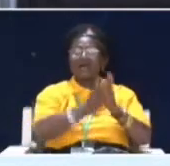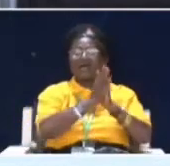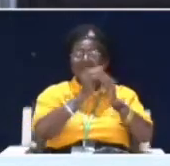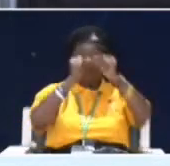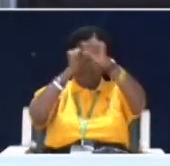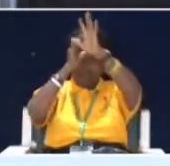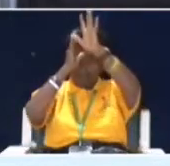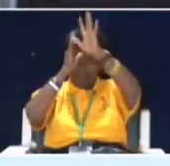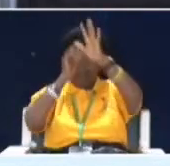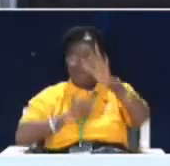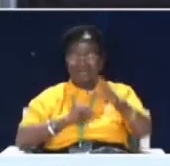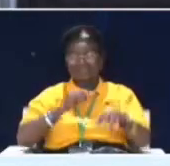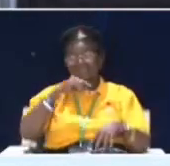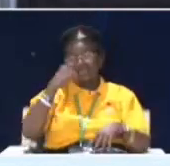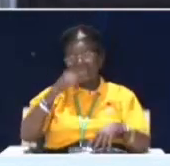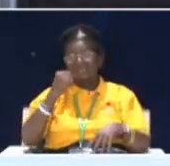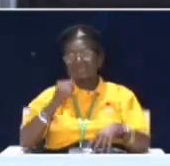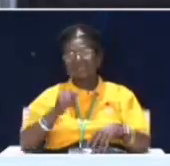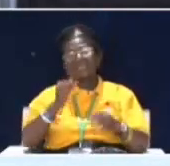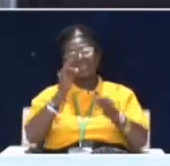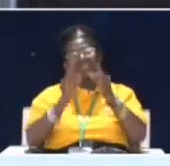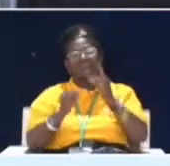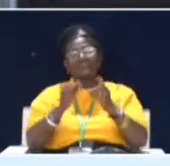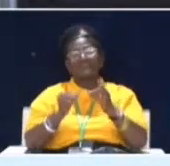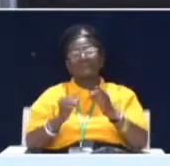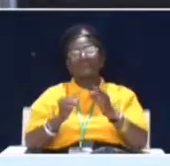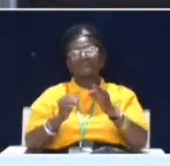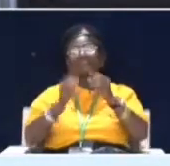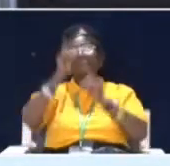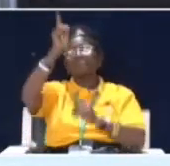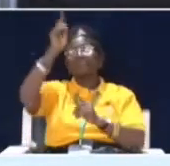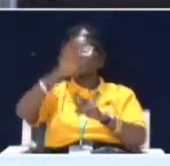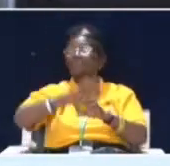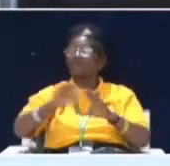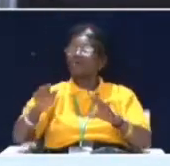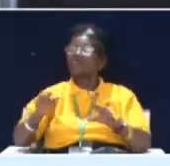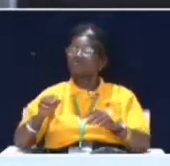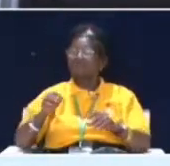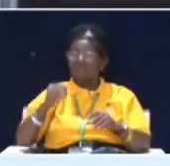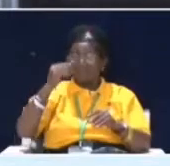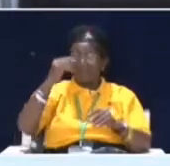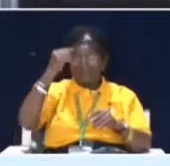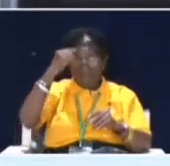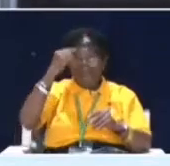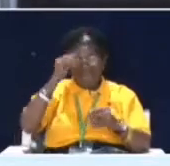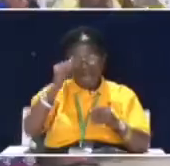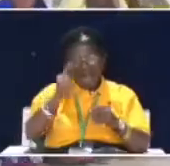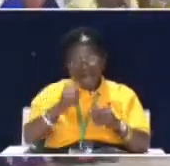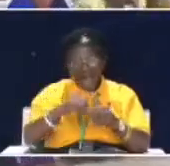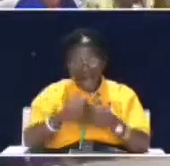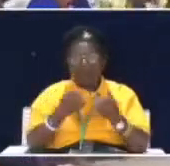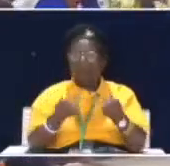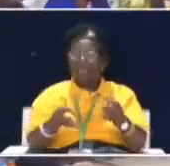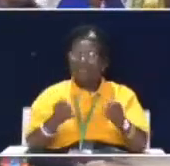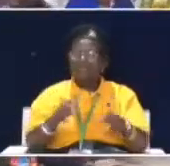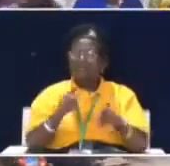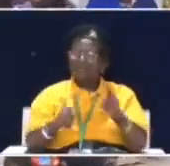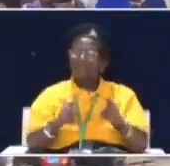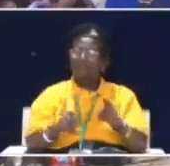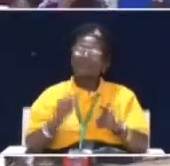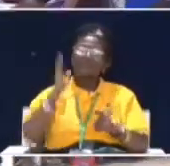said, if you don't mind, how many people are you healing tonight? Mo bere lowo Olorun